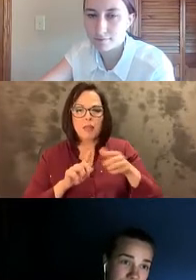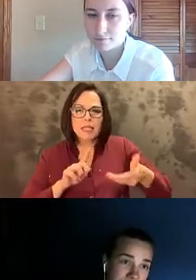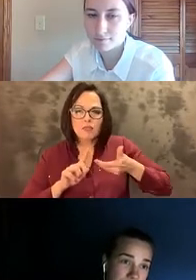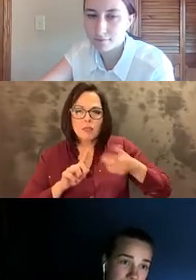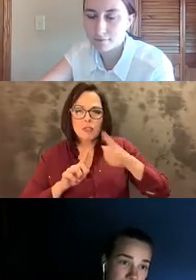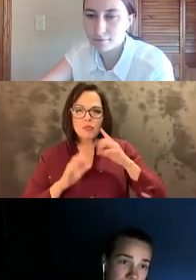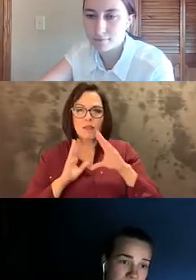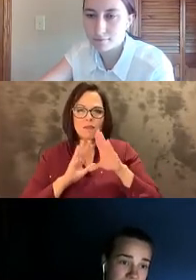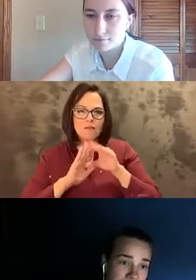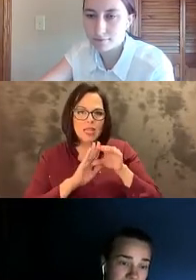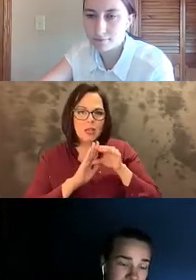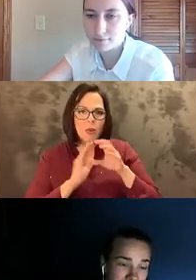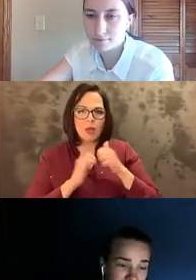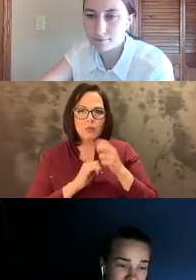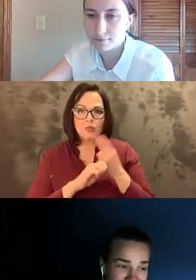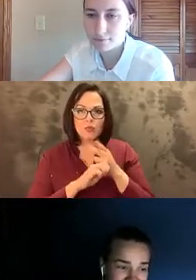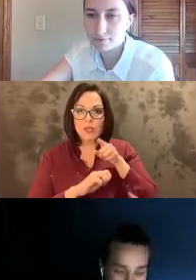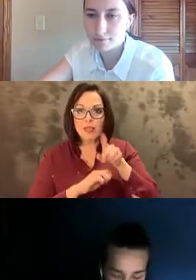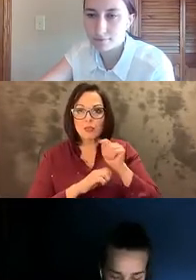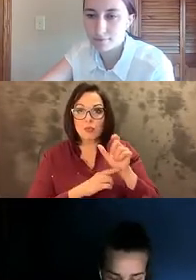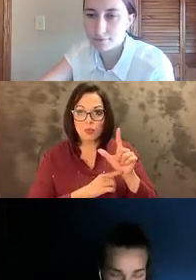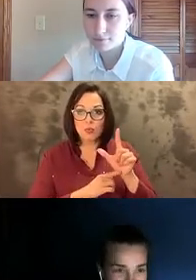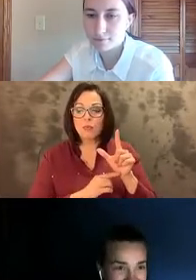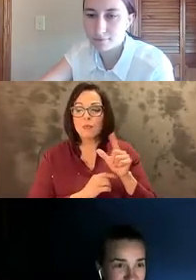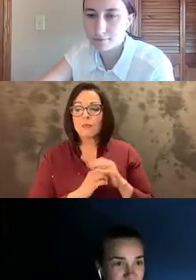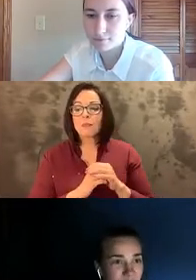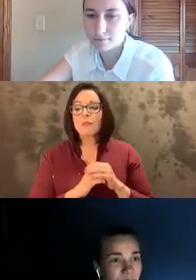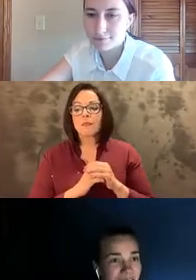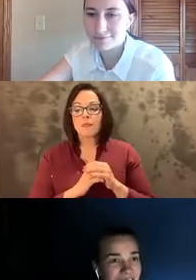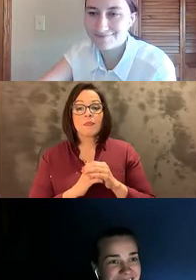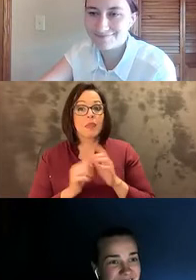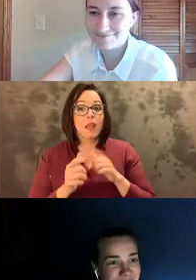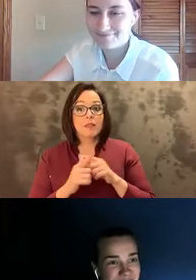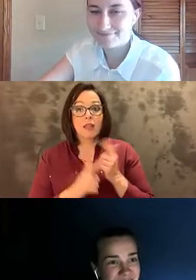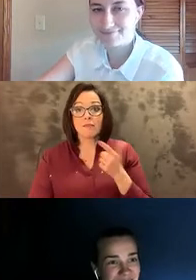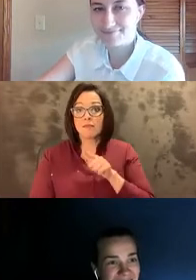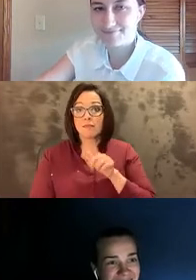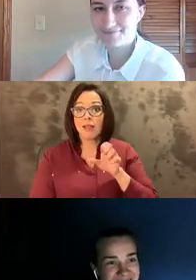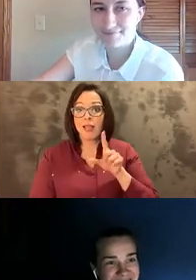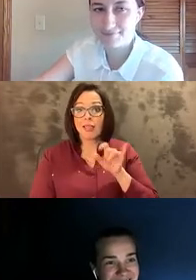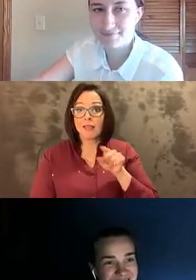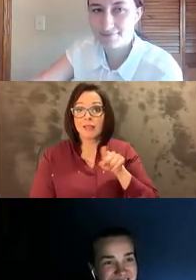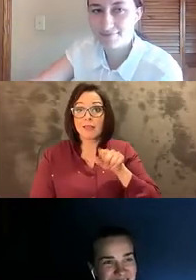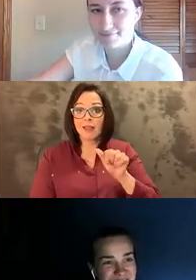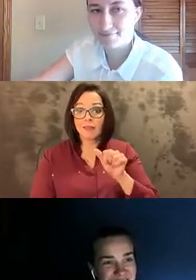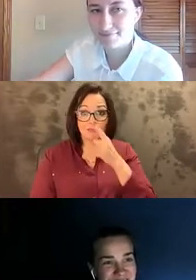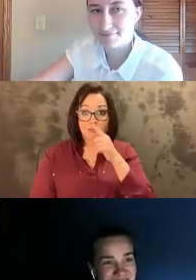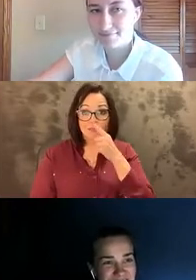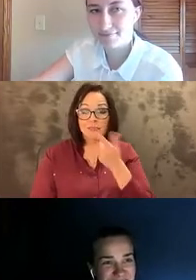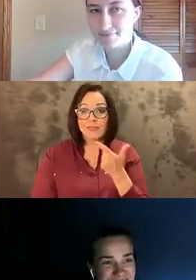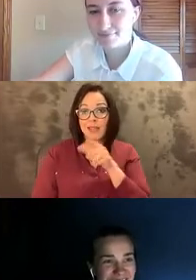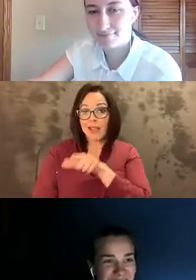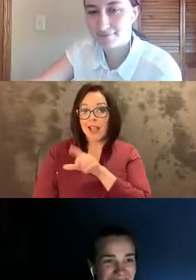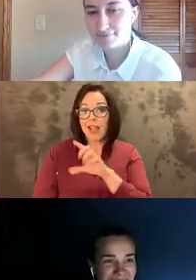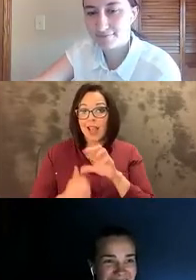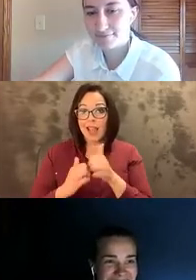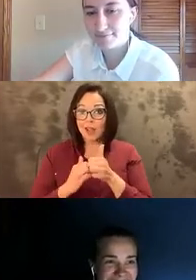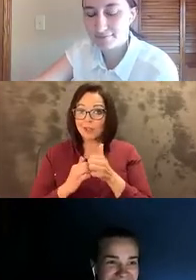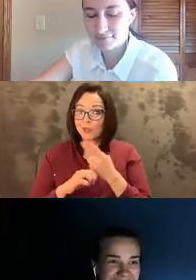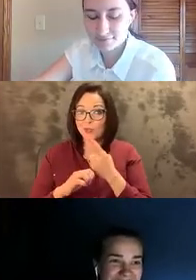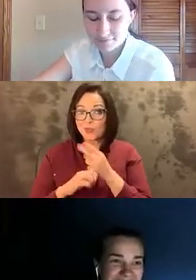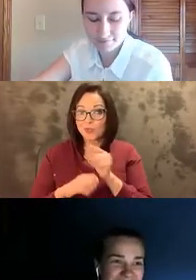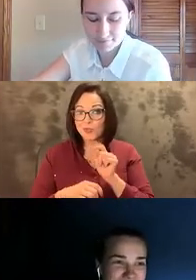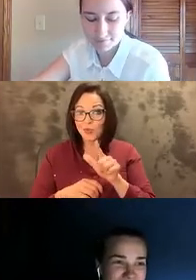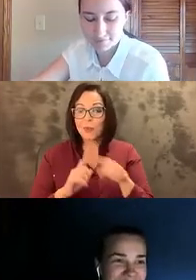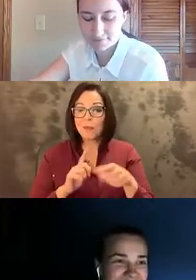to use this tool. And Eliza will walk us through how to use the tool as well as how to